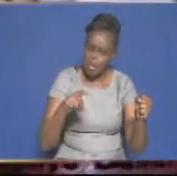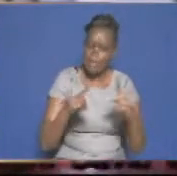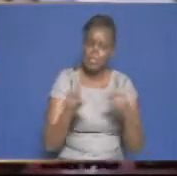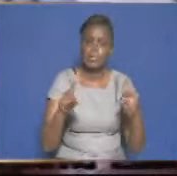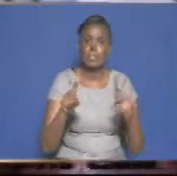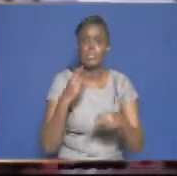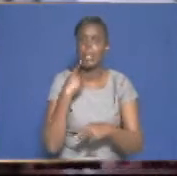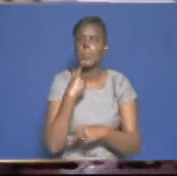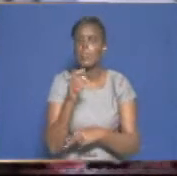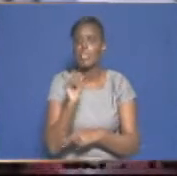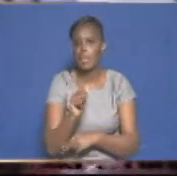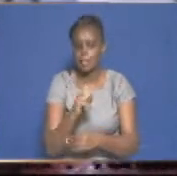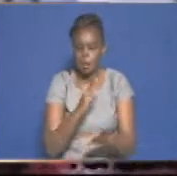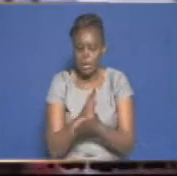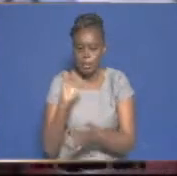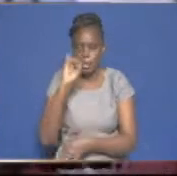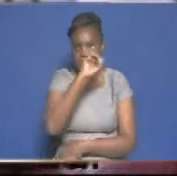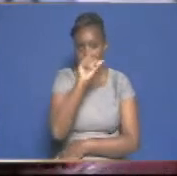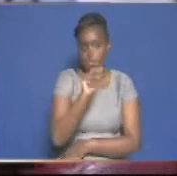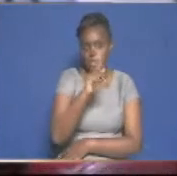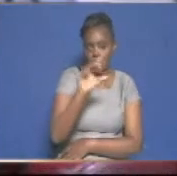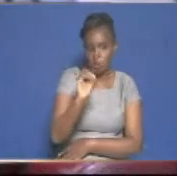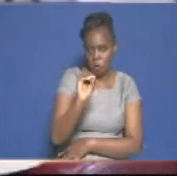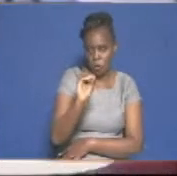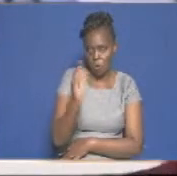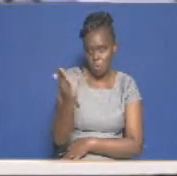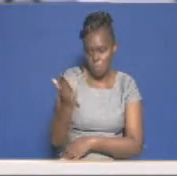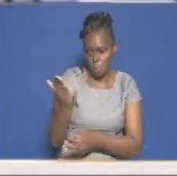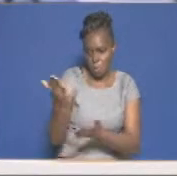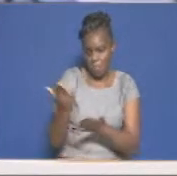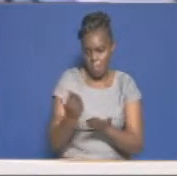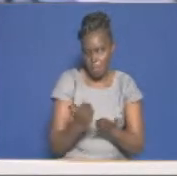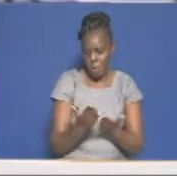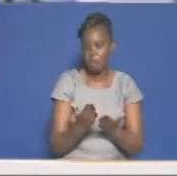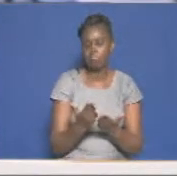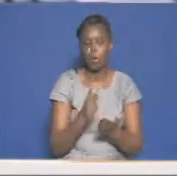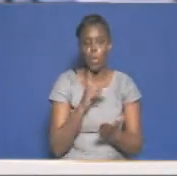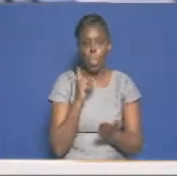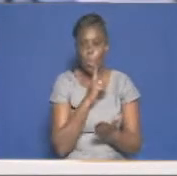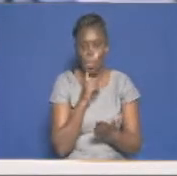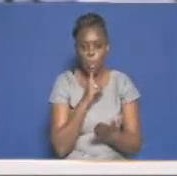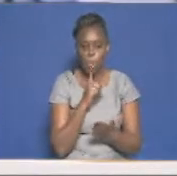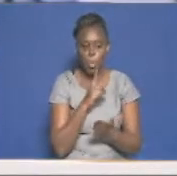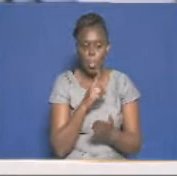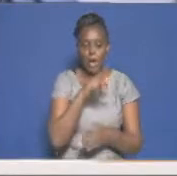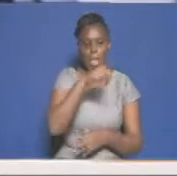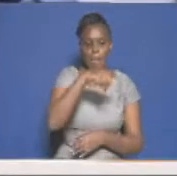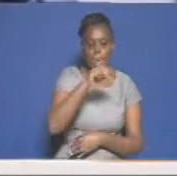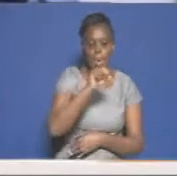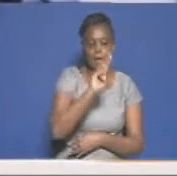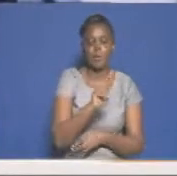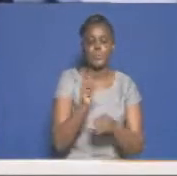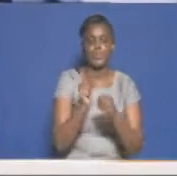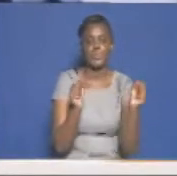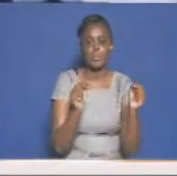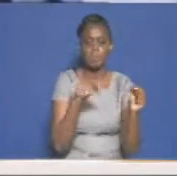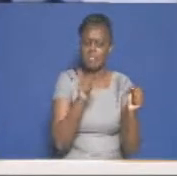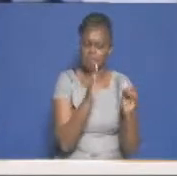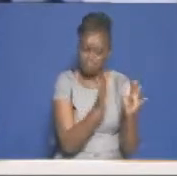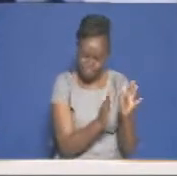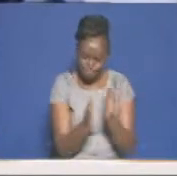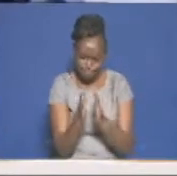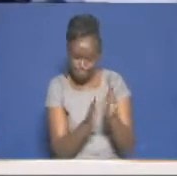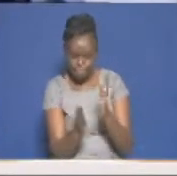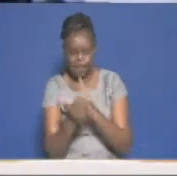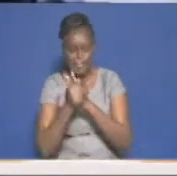that actually Jacoyo struck terror to the PNU side because of his organizational skills. And